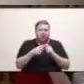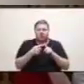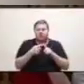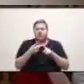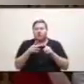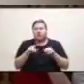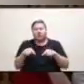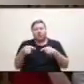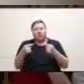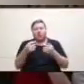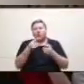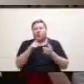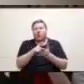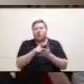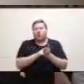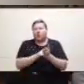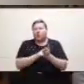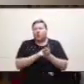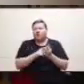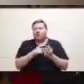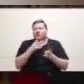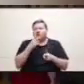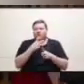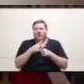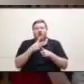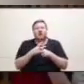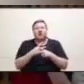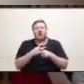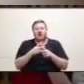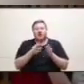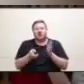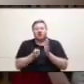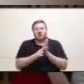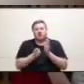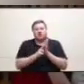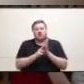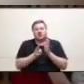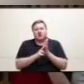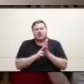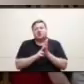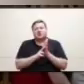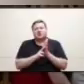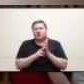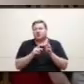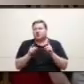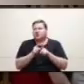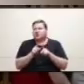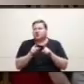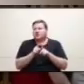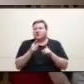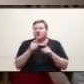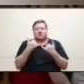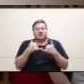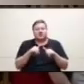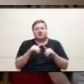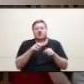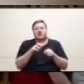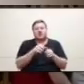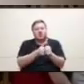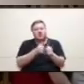law, we have finalized our registers, and also we still have a backlog